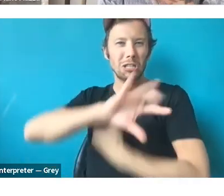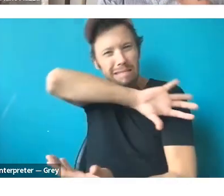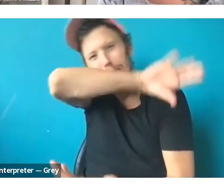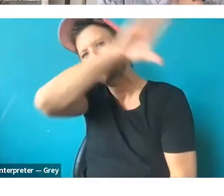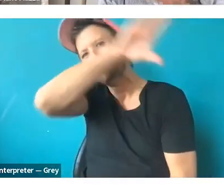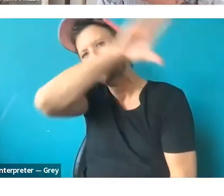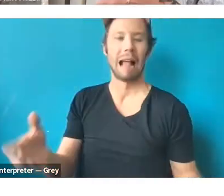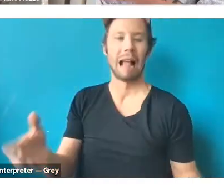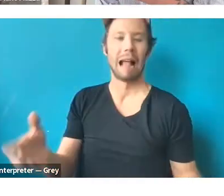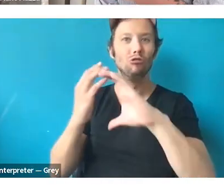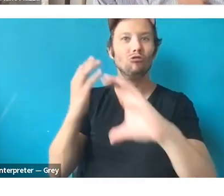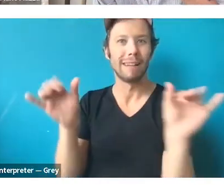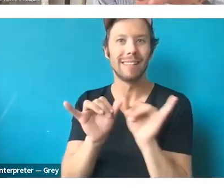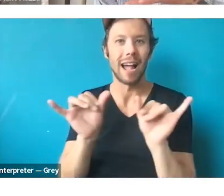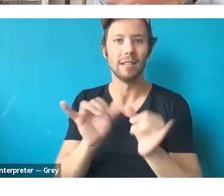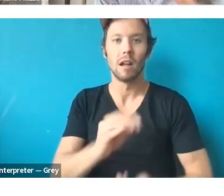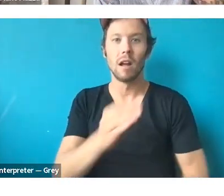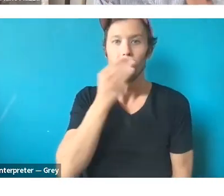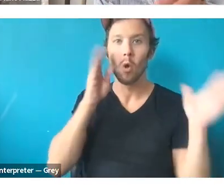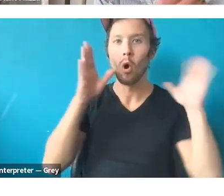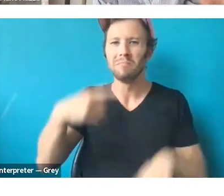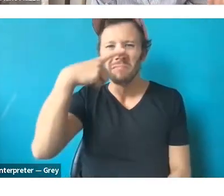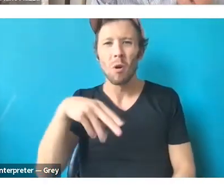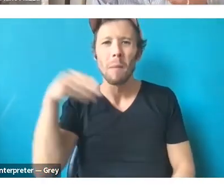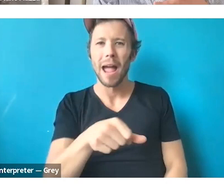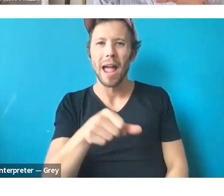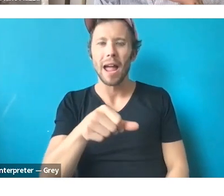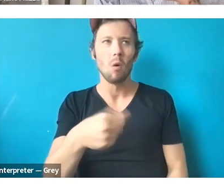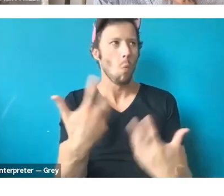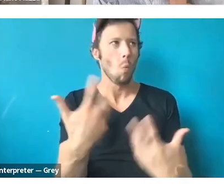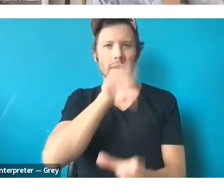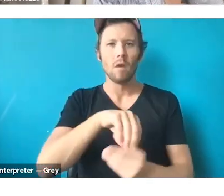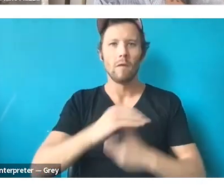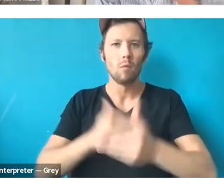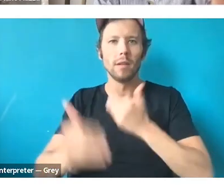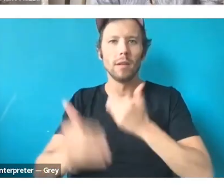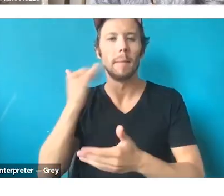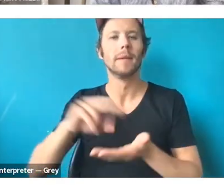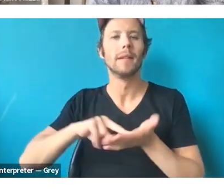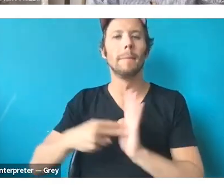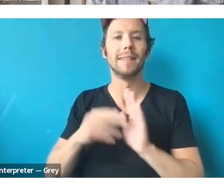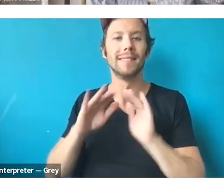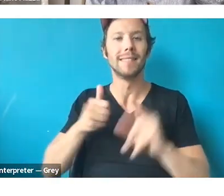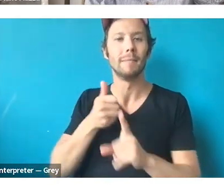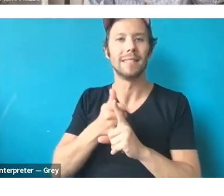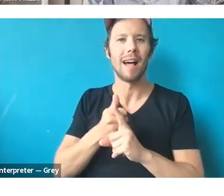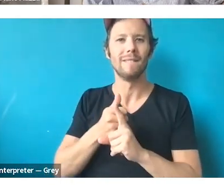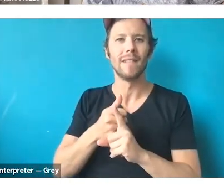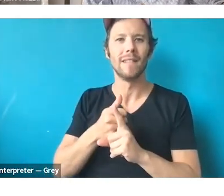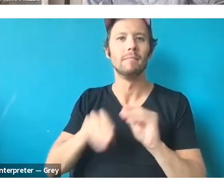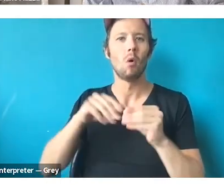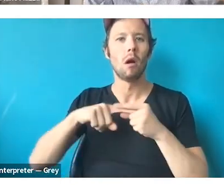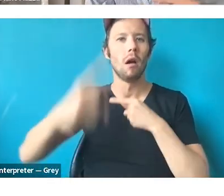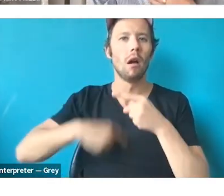it. They actually really want this as part of their process, because it sucks for them to actually have to throw all